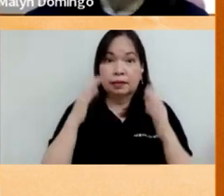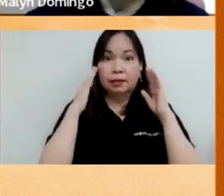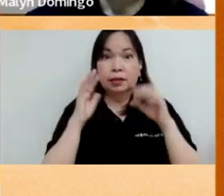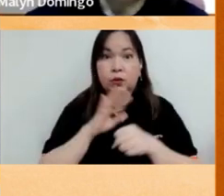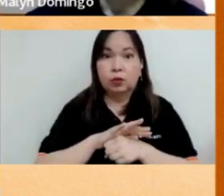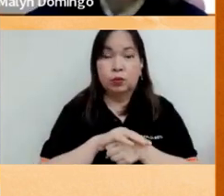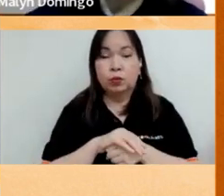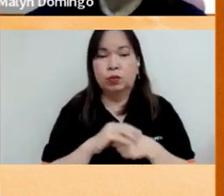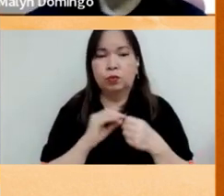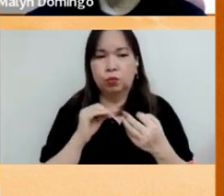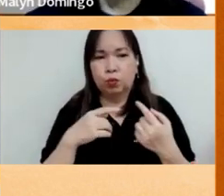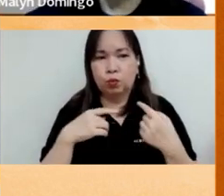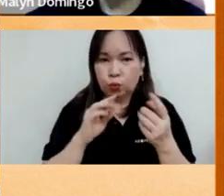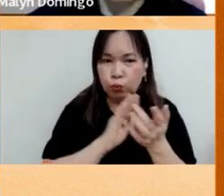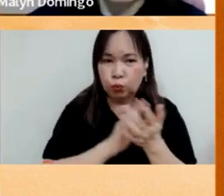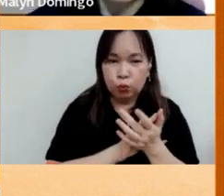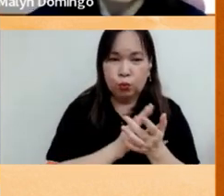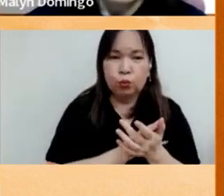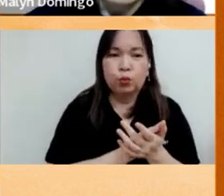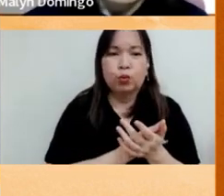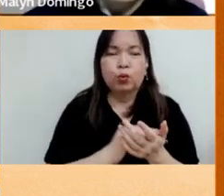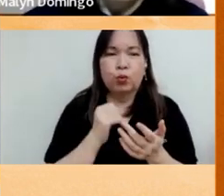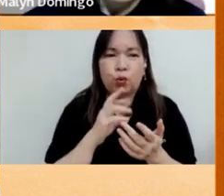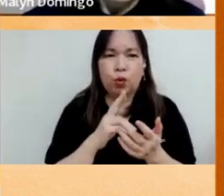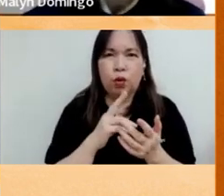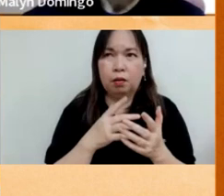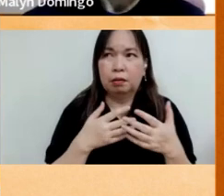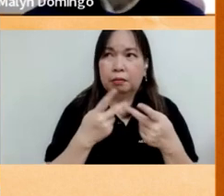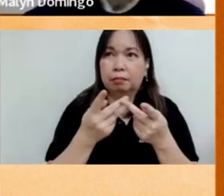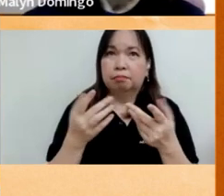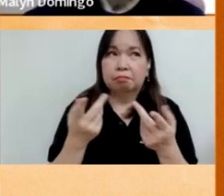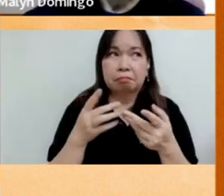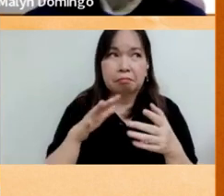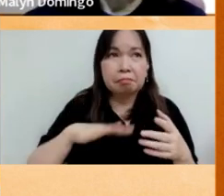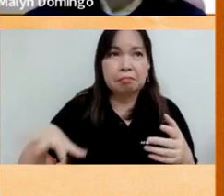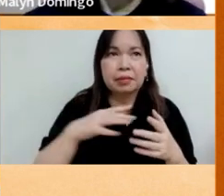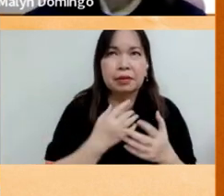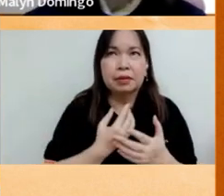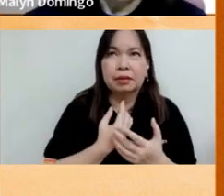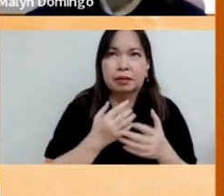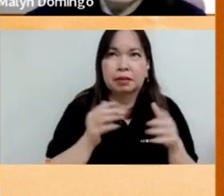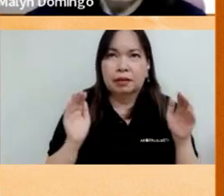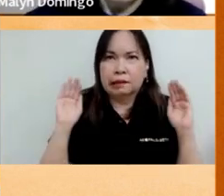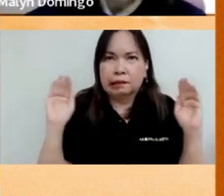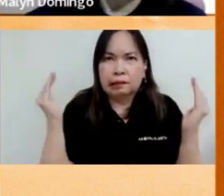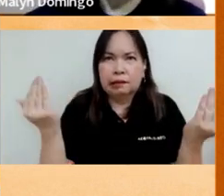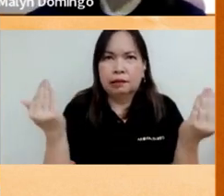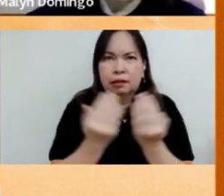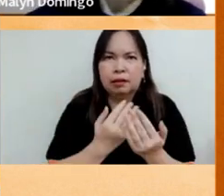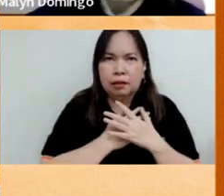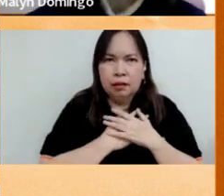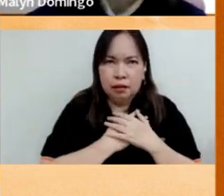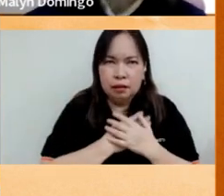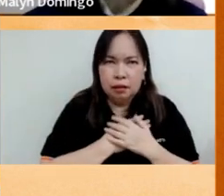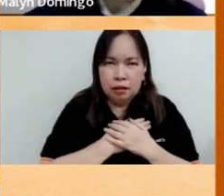to school or being in an enclosed space. This is done so they learn that their feared outcomes, what they're